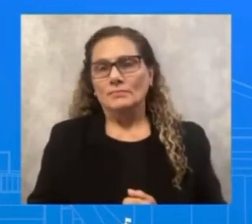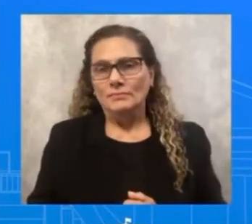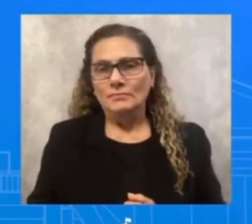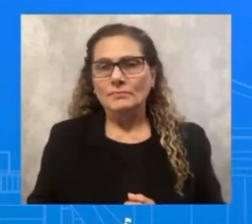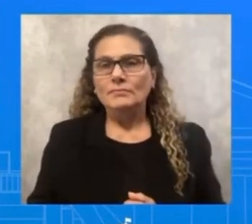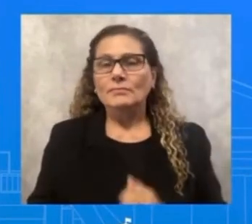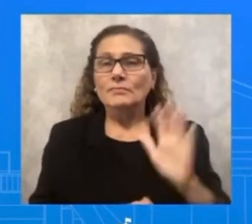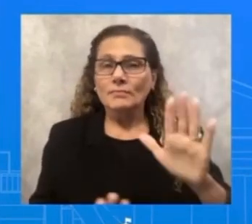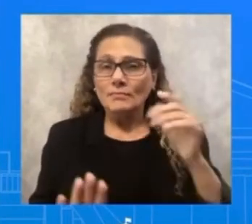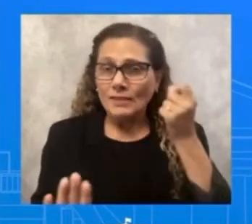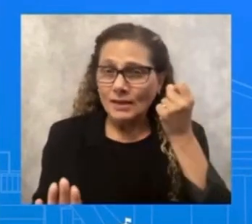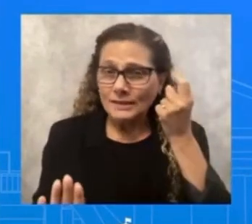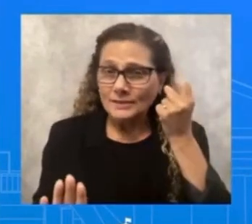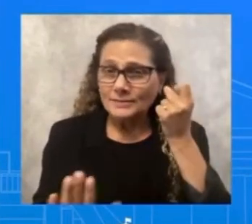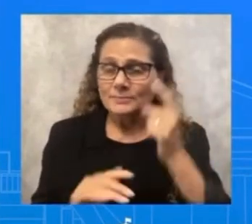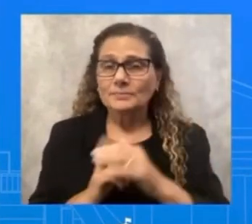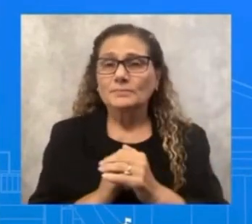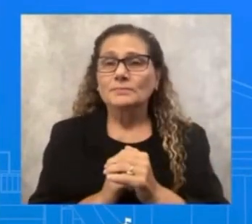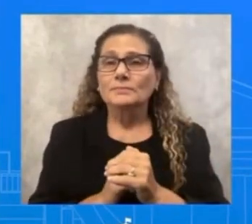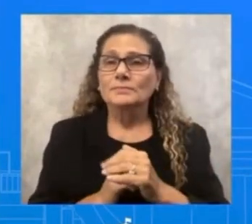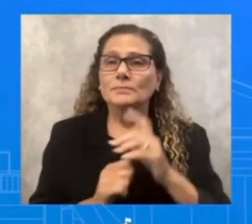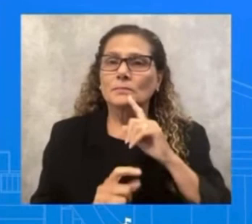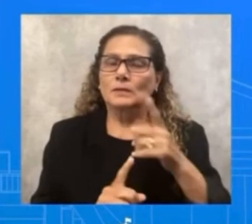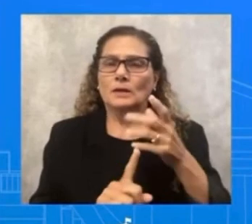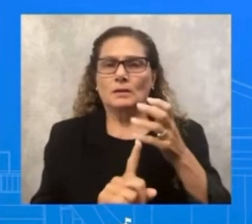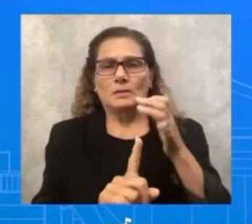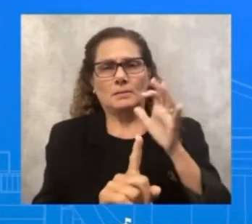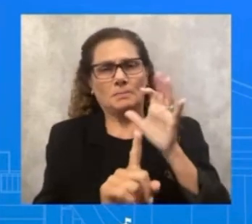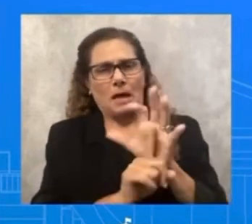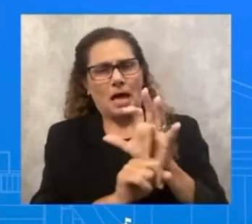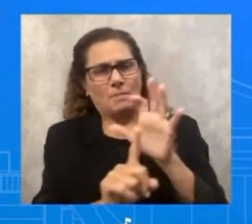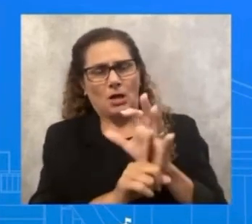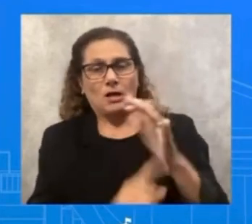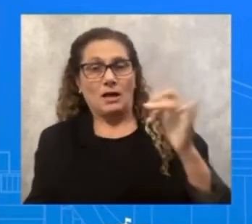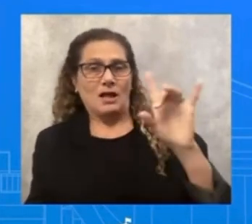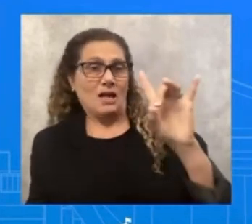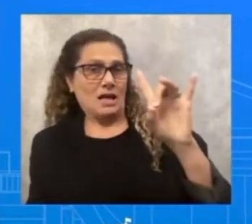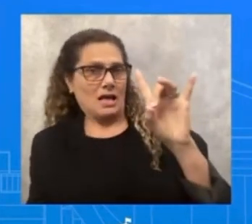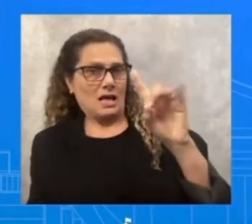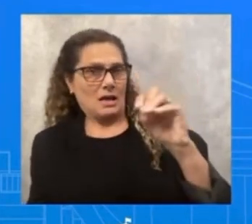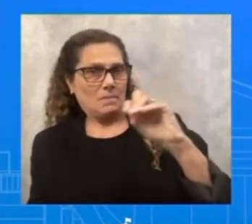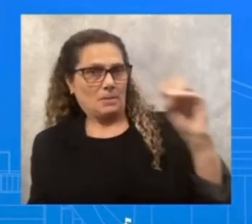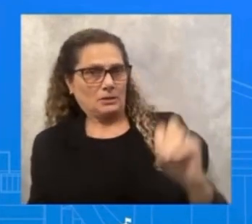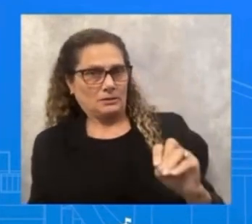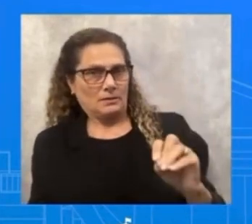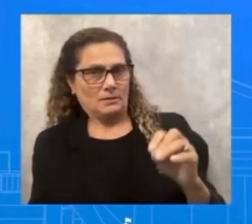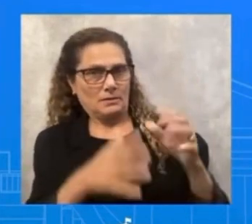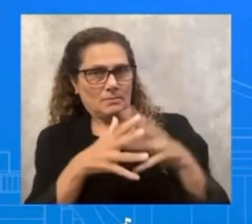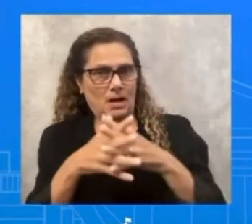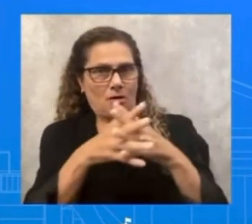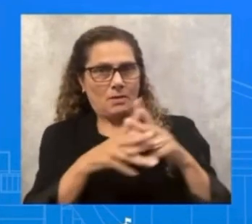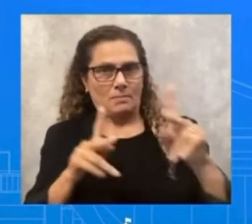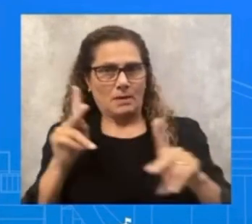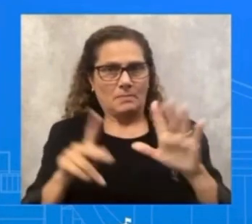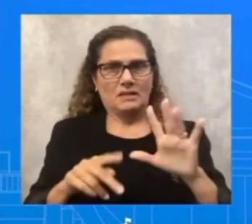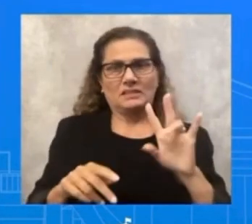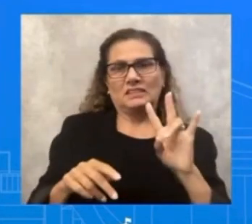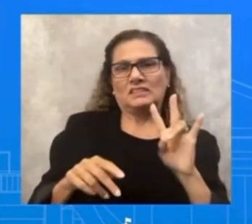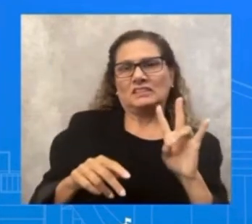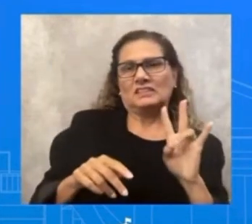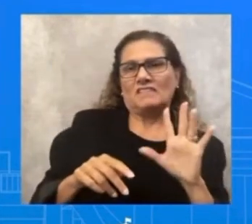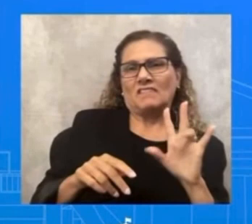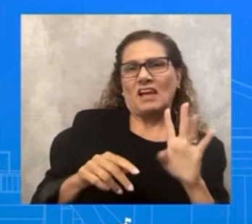popular. I mean, 80% of the American people, 75% of the American people,